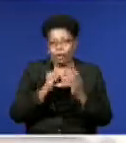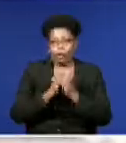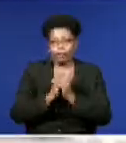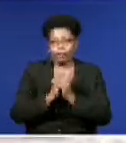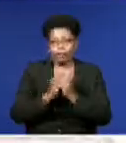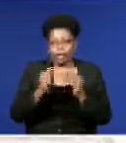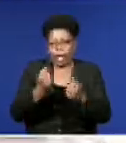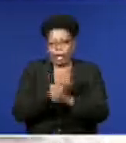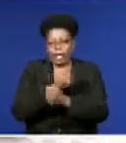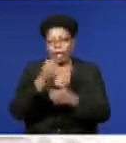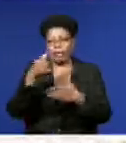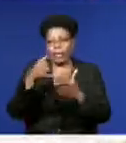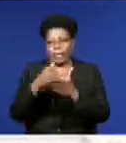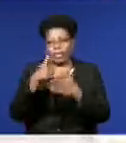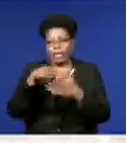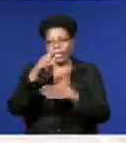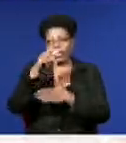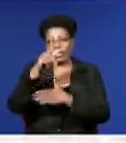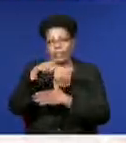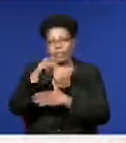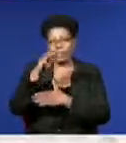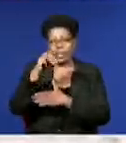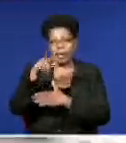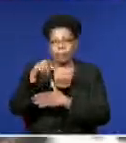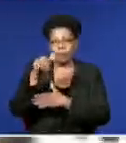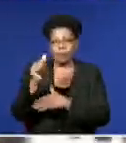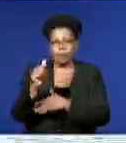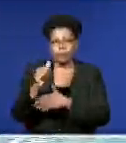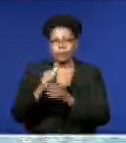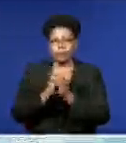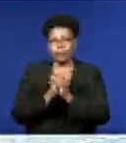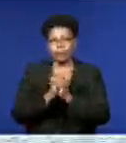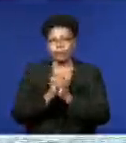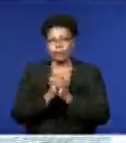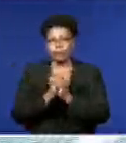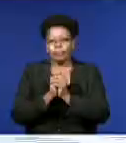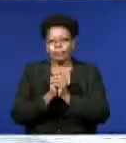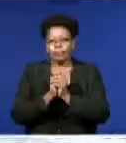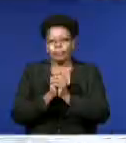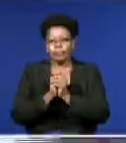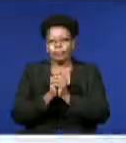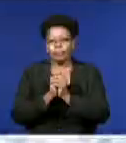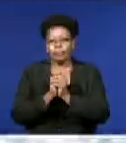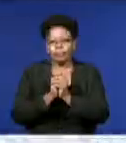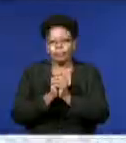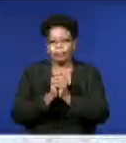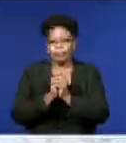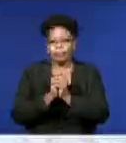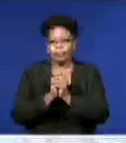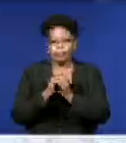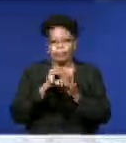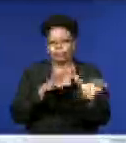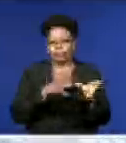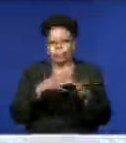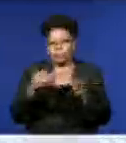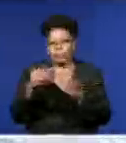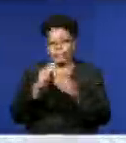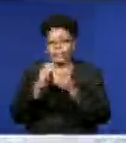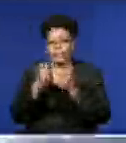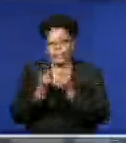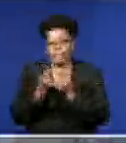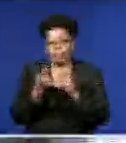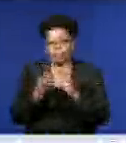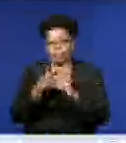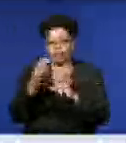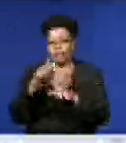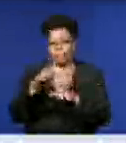been loving it at Tampa ever since. Swam my first year there, and yeah, I've been loving it. I'm going into my junior year this year. You know, I want to lead the Tampa team to collegiate